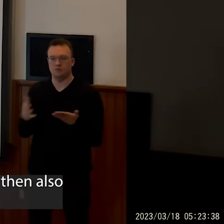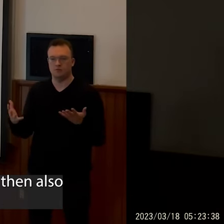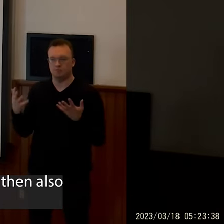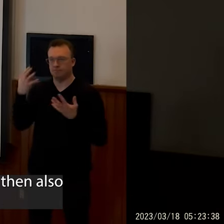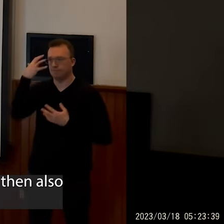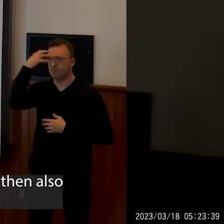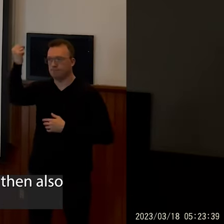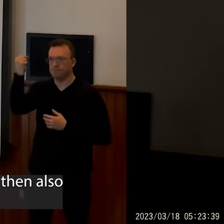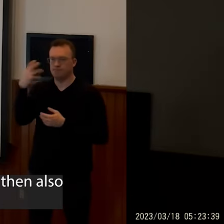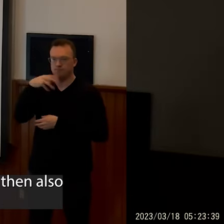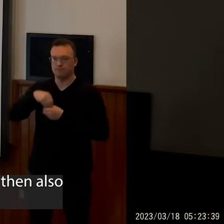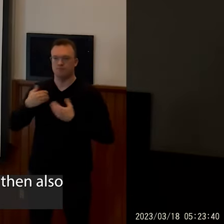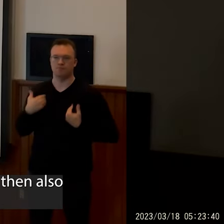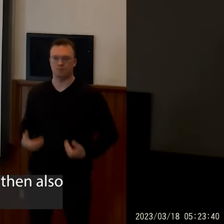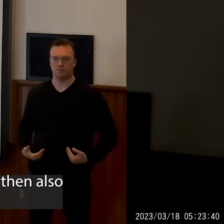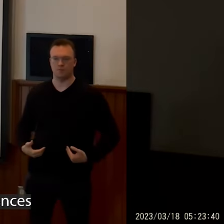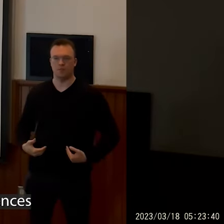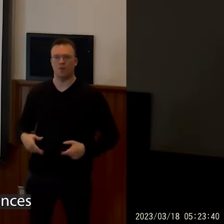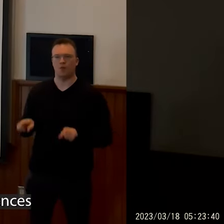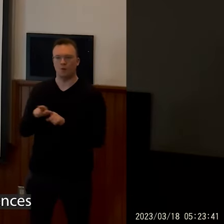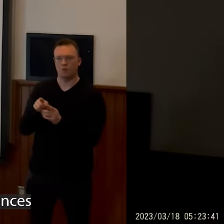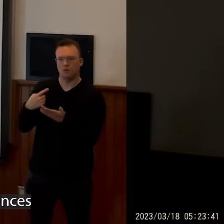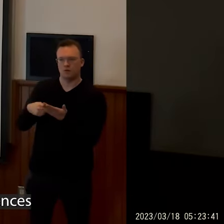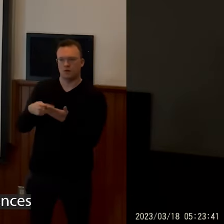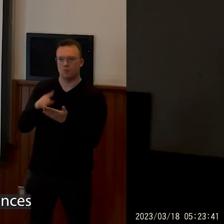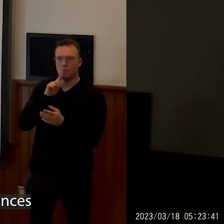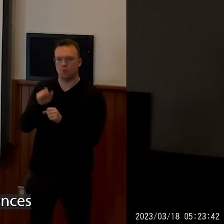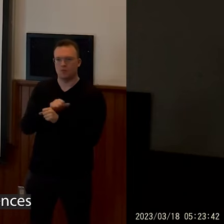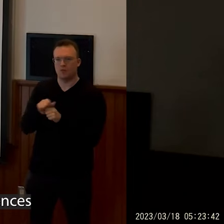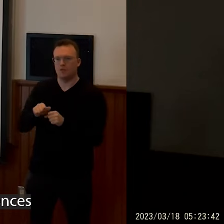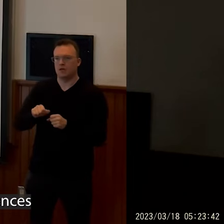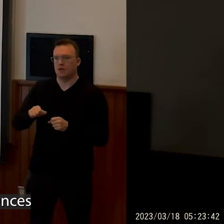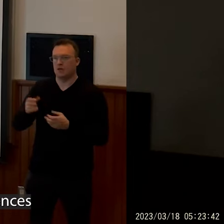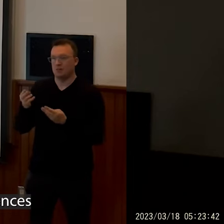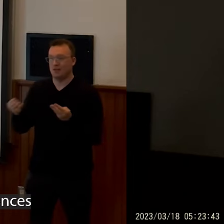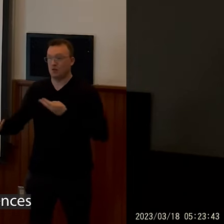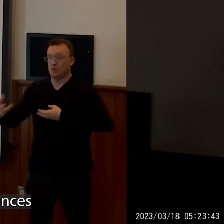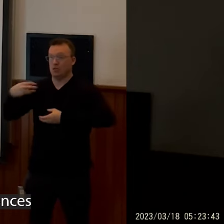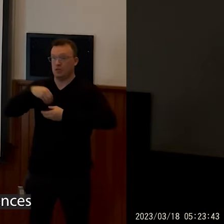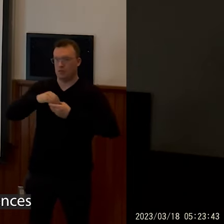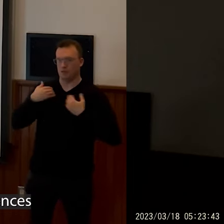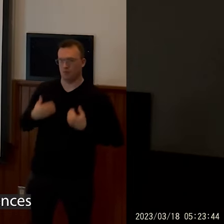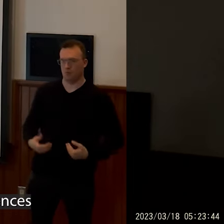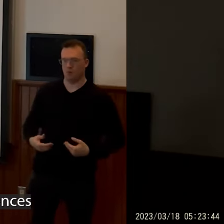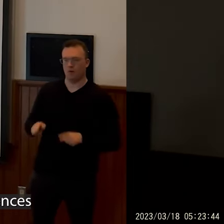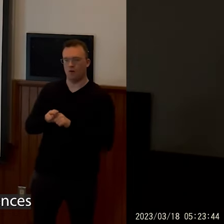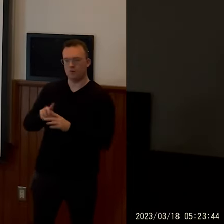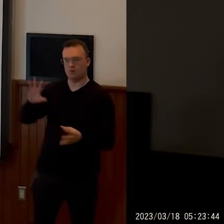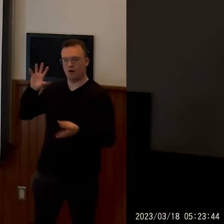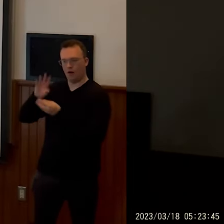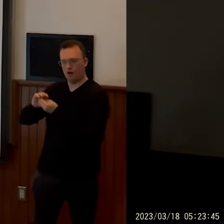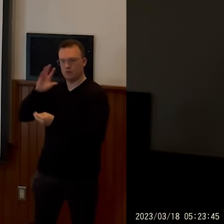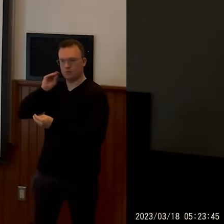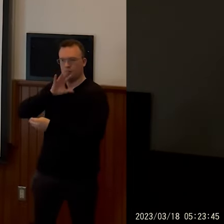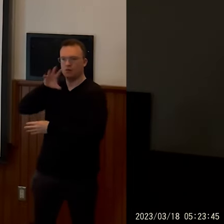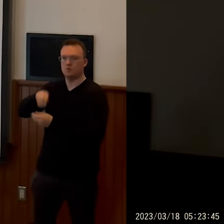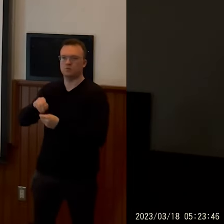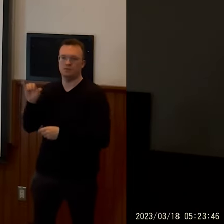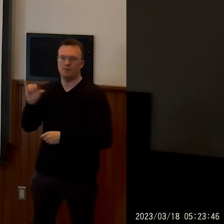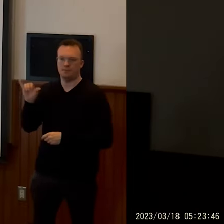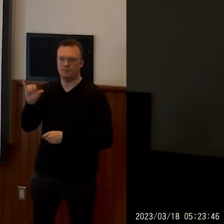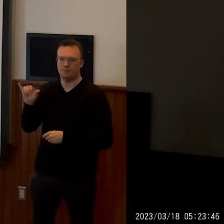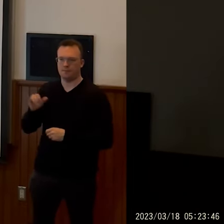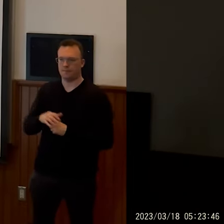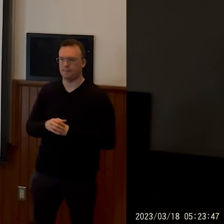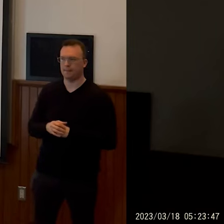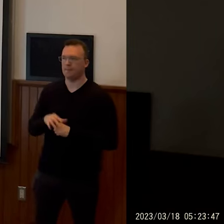and then also it's something that talk about the actual materiality of our lived experiences. So then I'm saying,